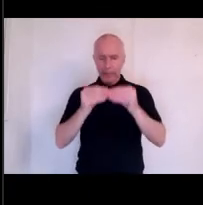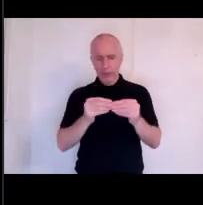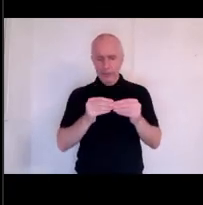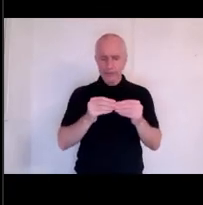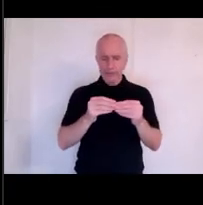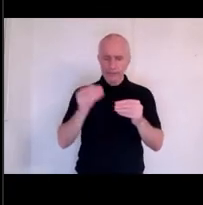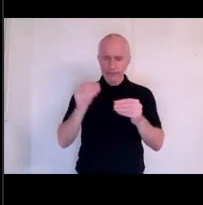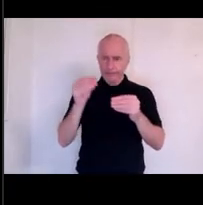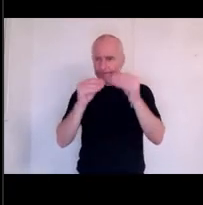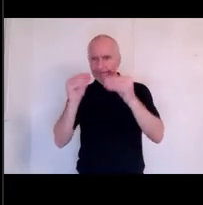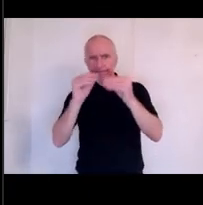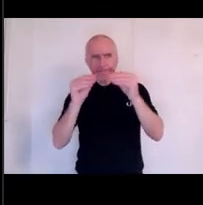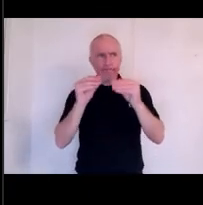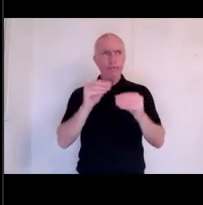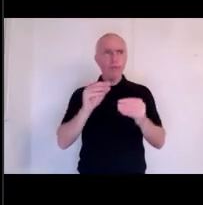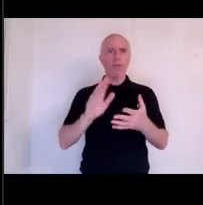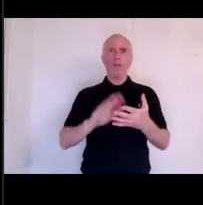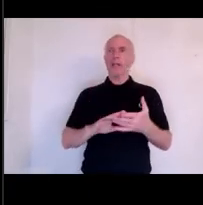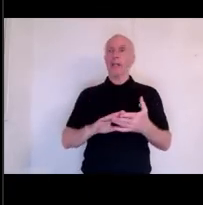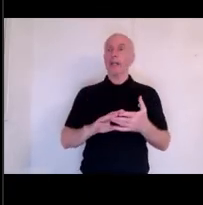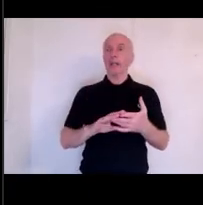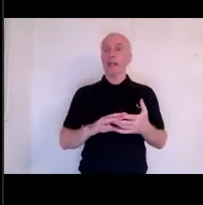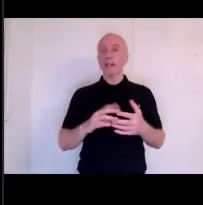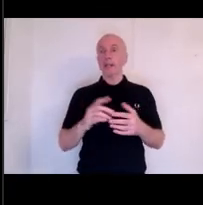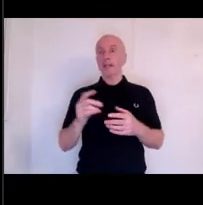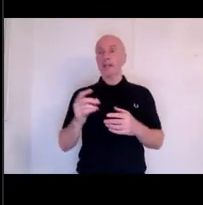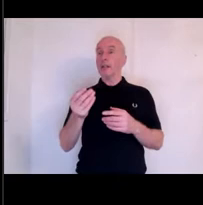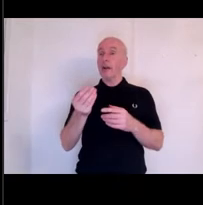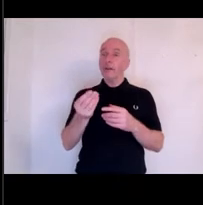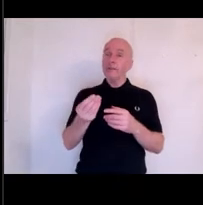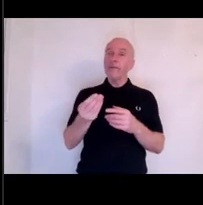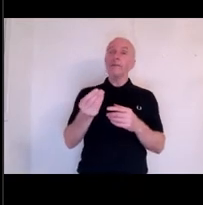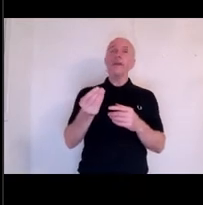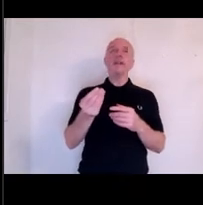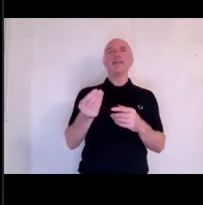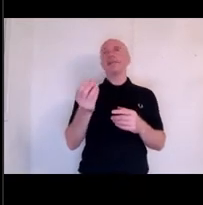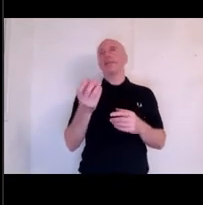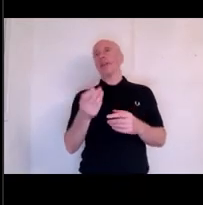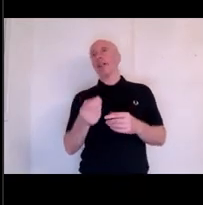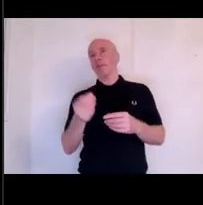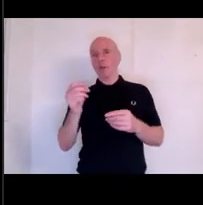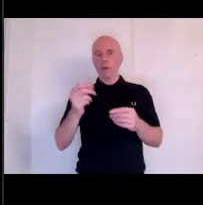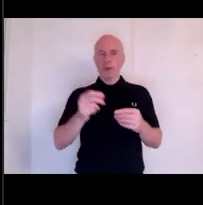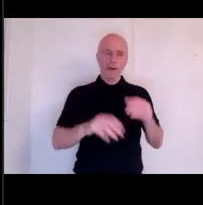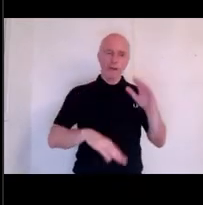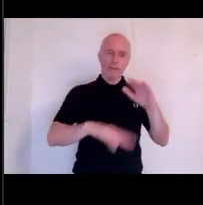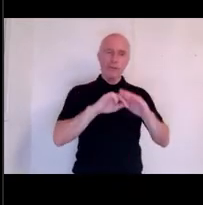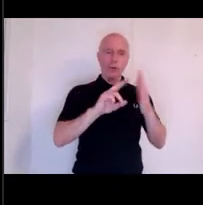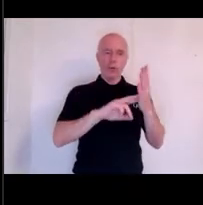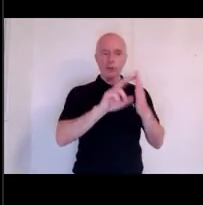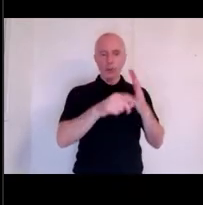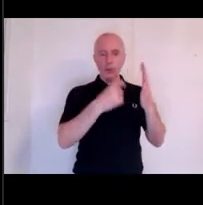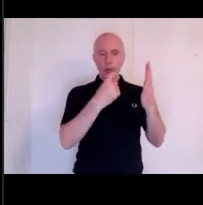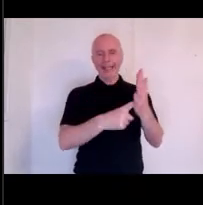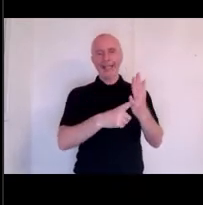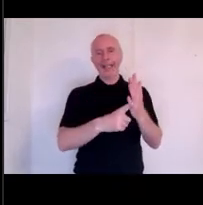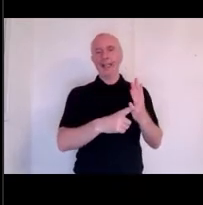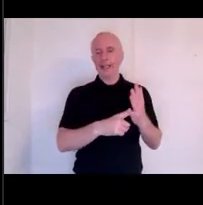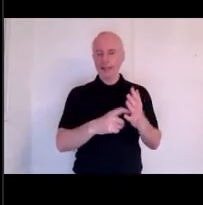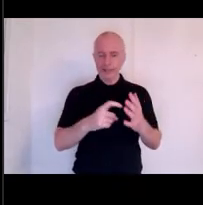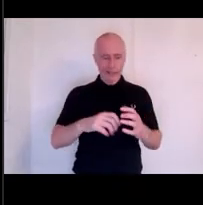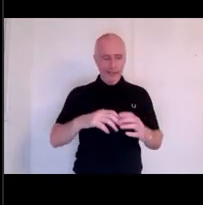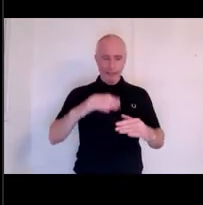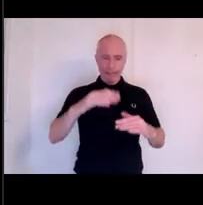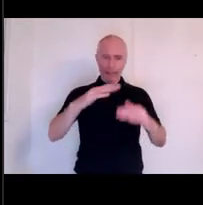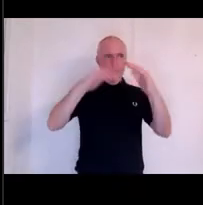smoke detectors off a nuclear reactor. By my estimates, we're looking at somewhere around 70 to 100 million smoke detectors